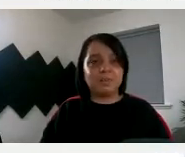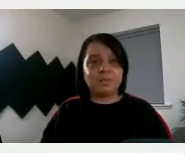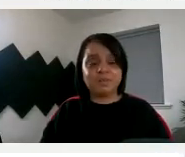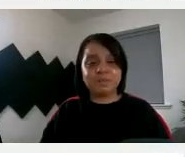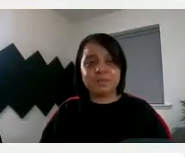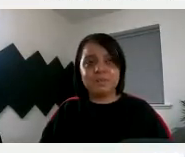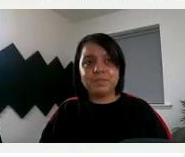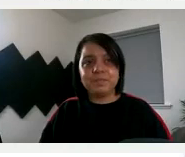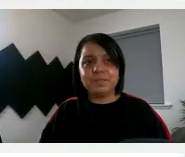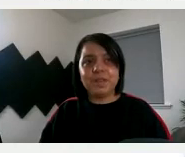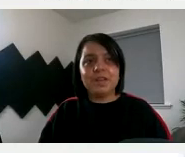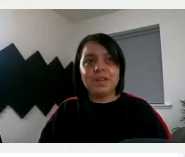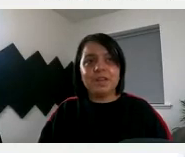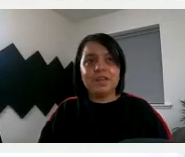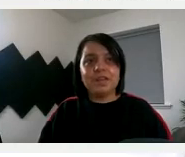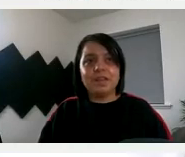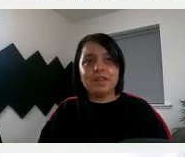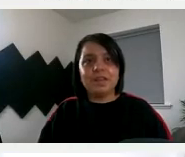well.